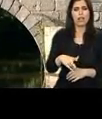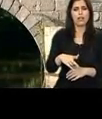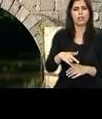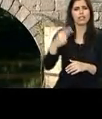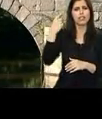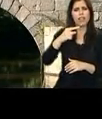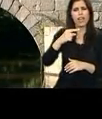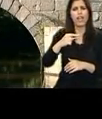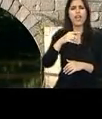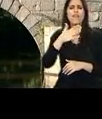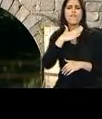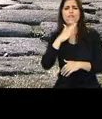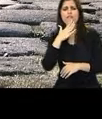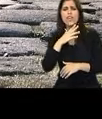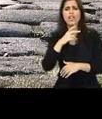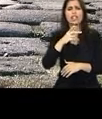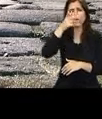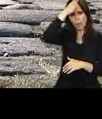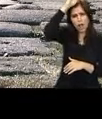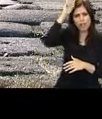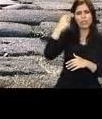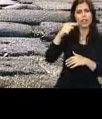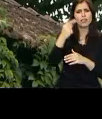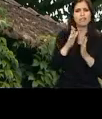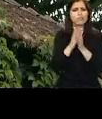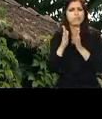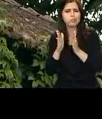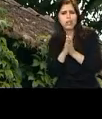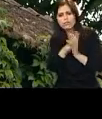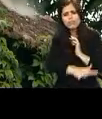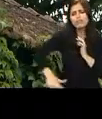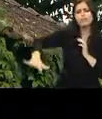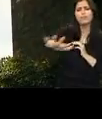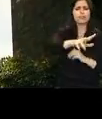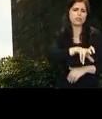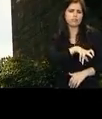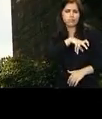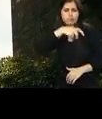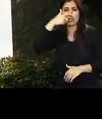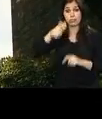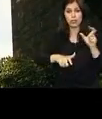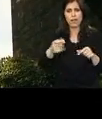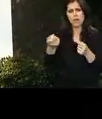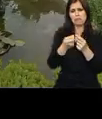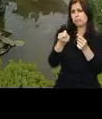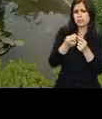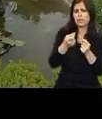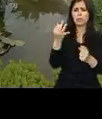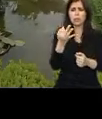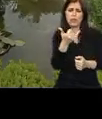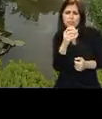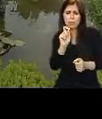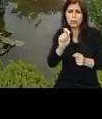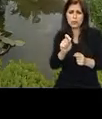nation, between old Roman roads anchored in old parishes and monastic and stately dominions, and only 20 minutes